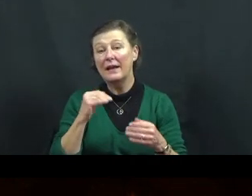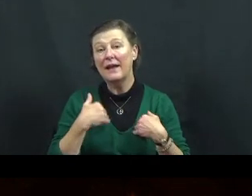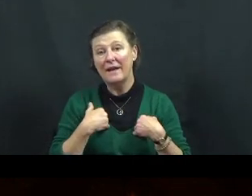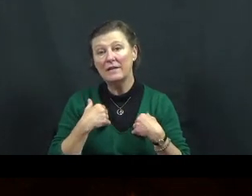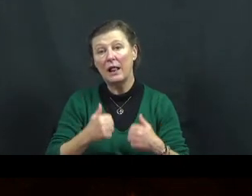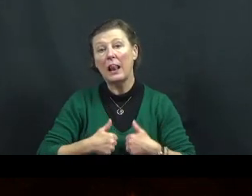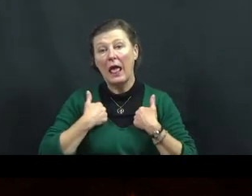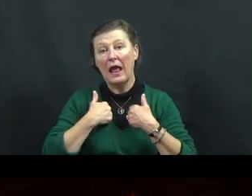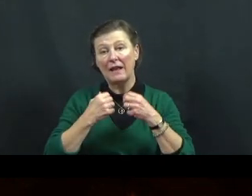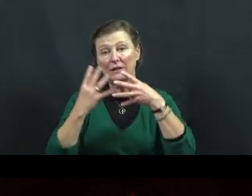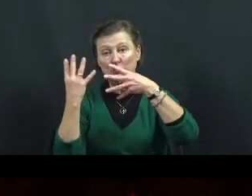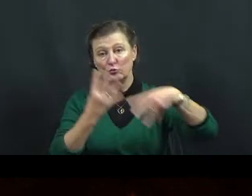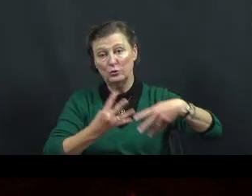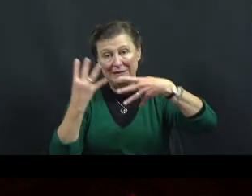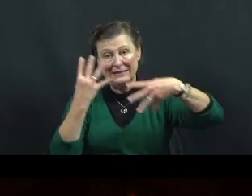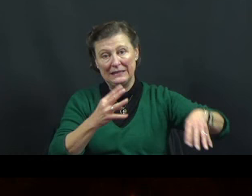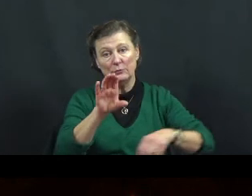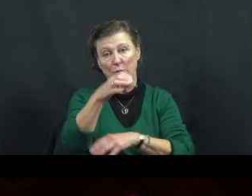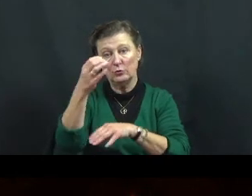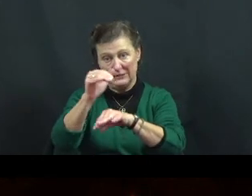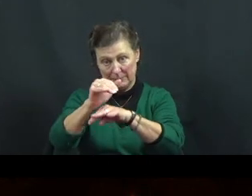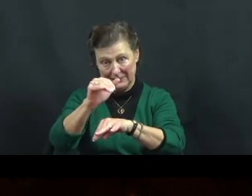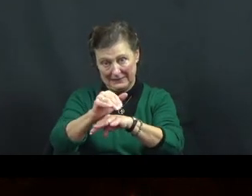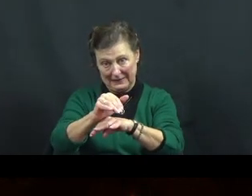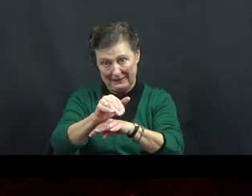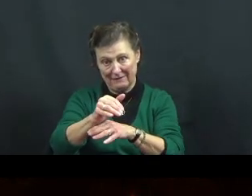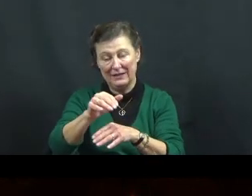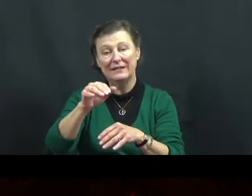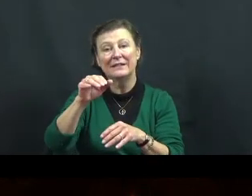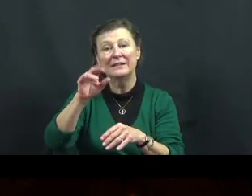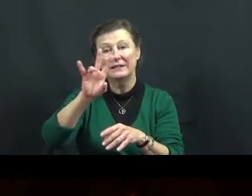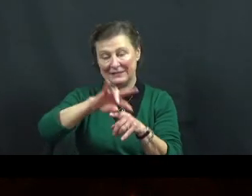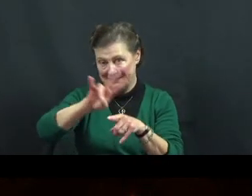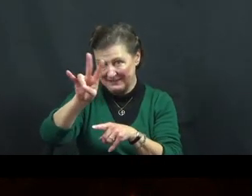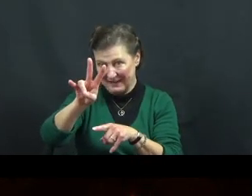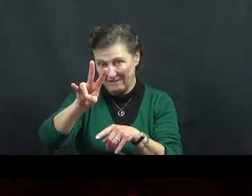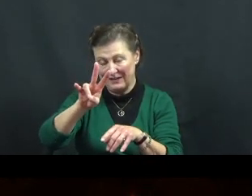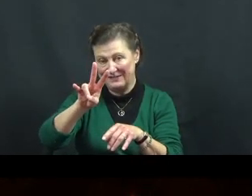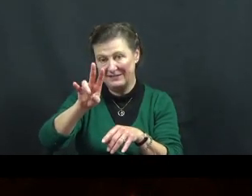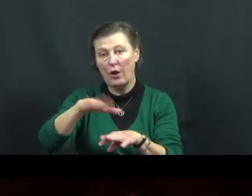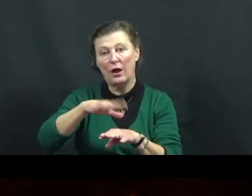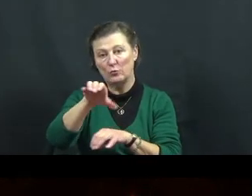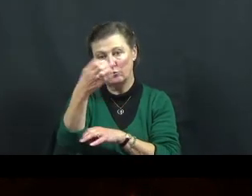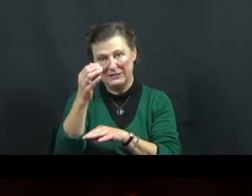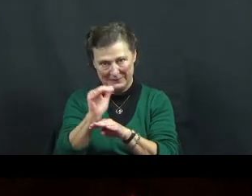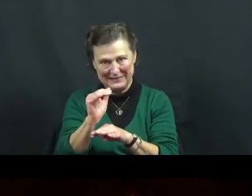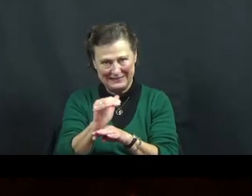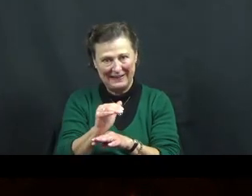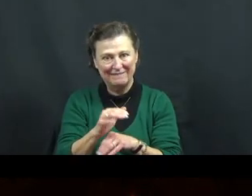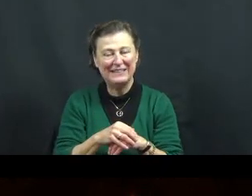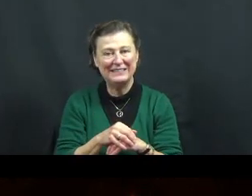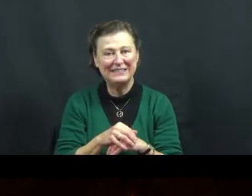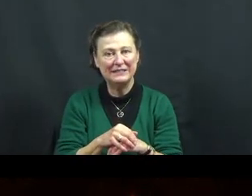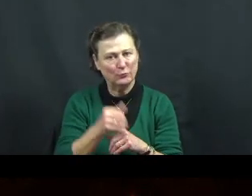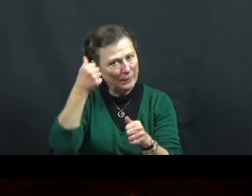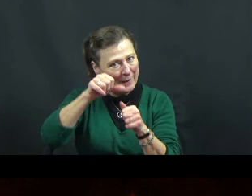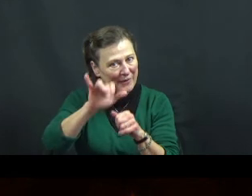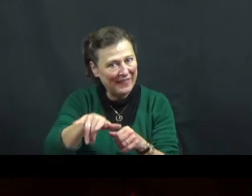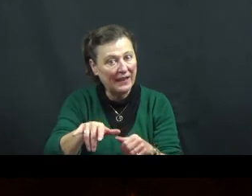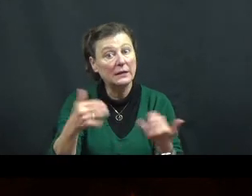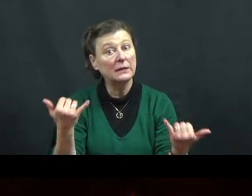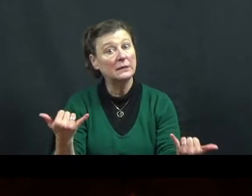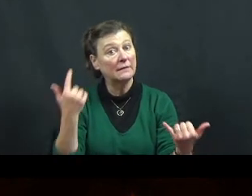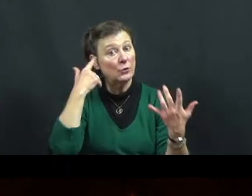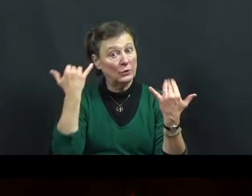live stream Christmas Eve service at 7 p.m. on Christmas Eve. So please remember that. More importantly, for